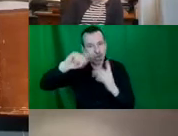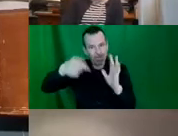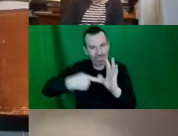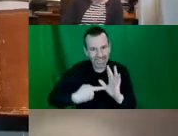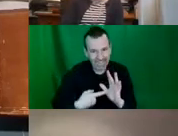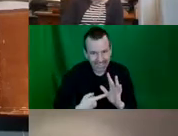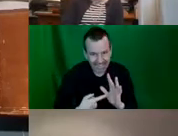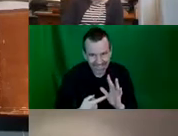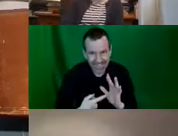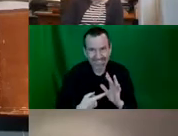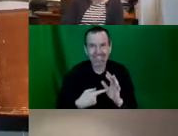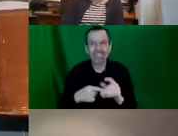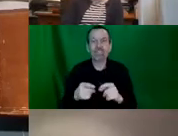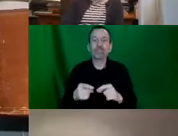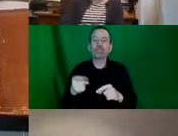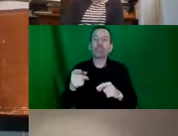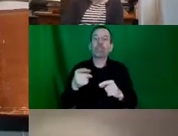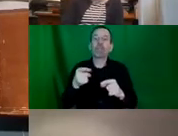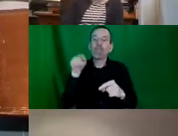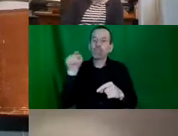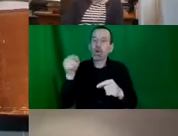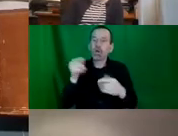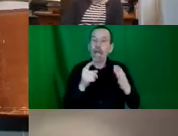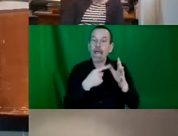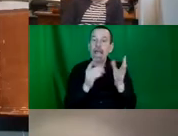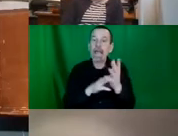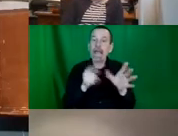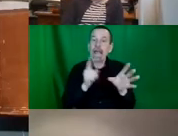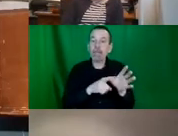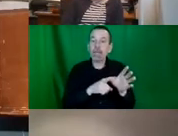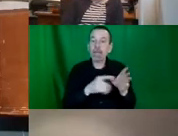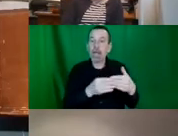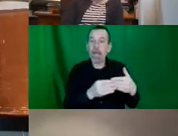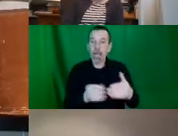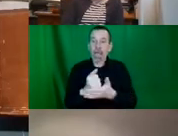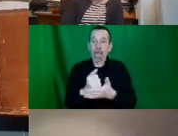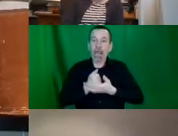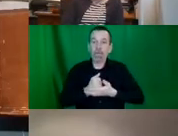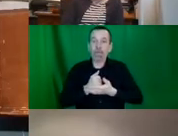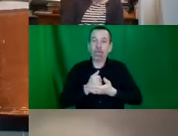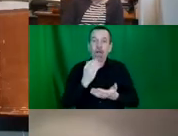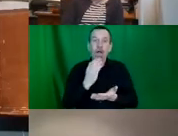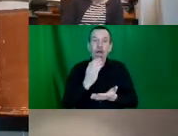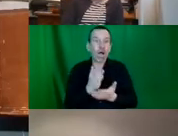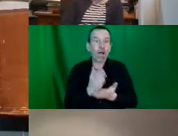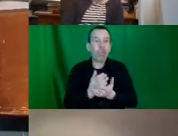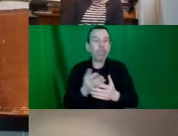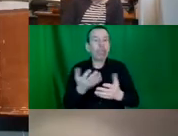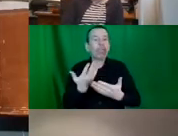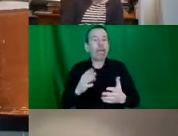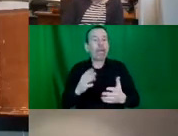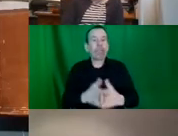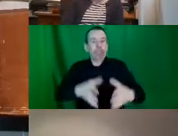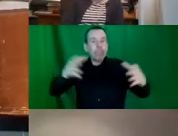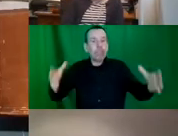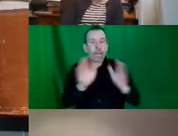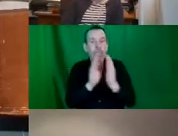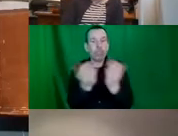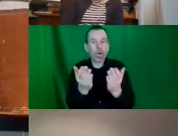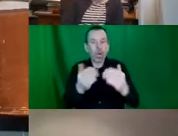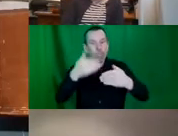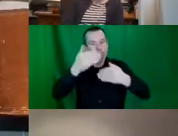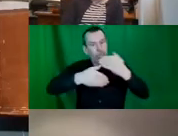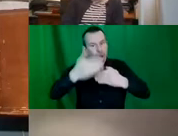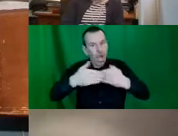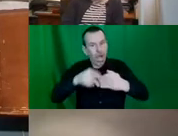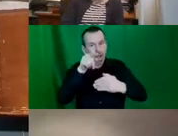exhibition. Led by Amy, I've constructed a large British Library guard book, the biggest book I've ever bound, shown here. I've also learned